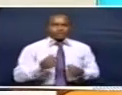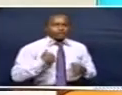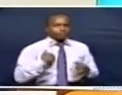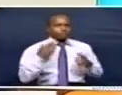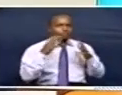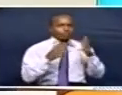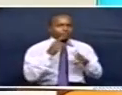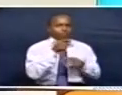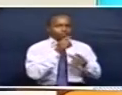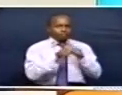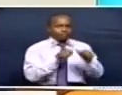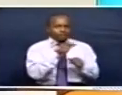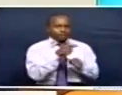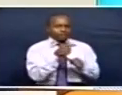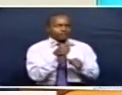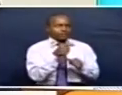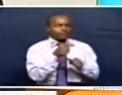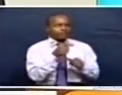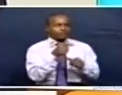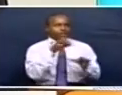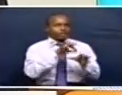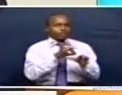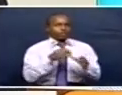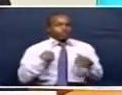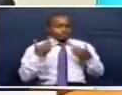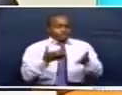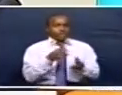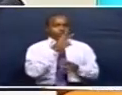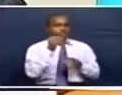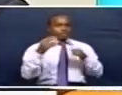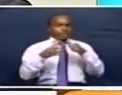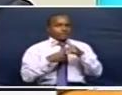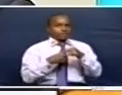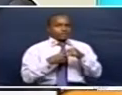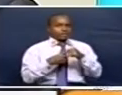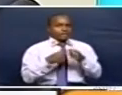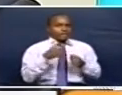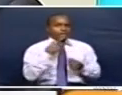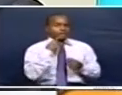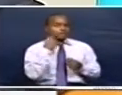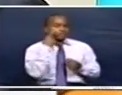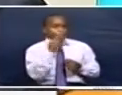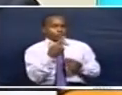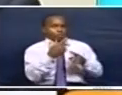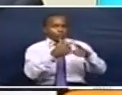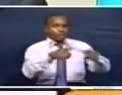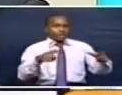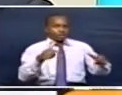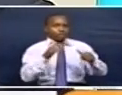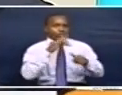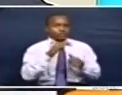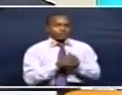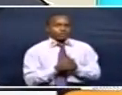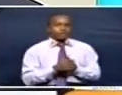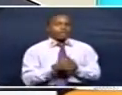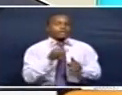elections. I was there in 2007, and I saw the kind of language that had been spoken. Like the young man was saying, you're employing